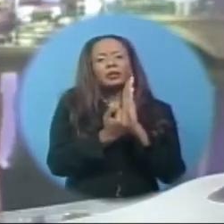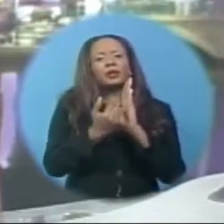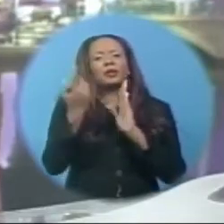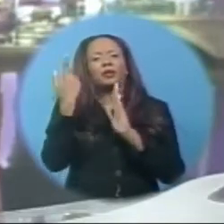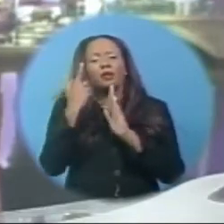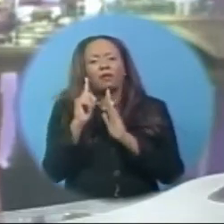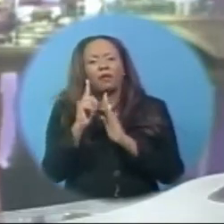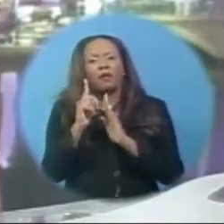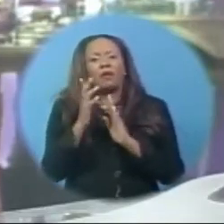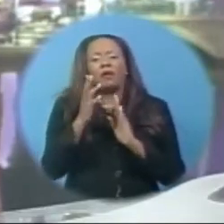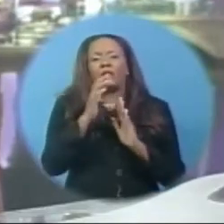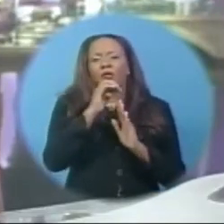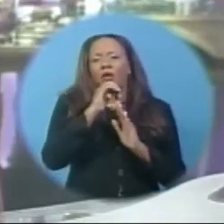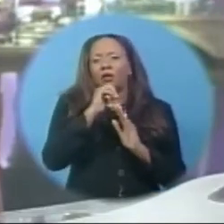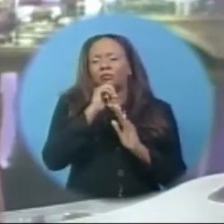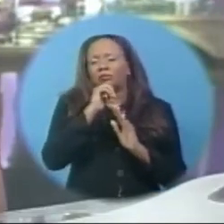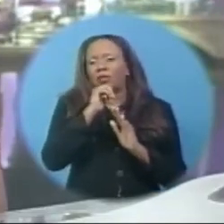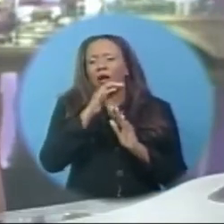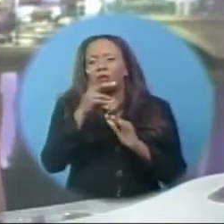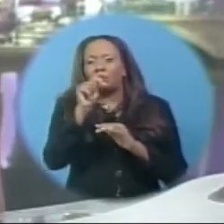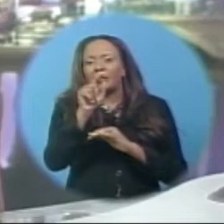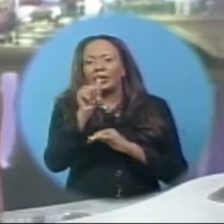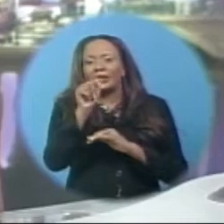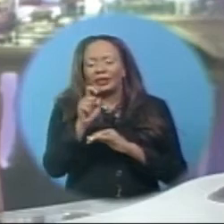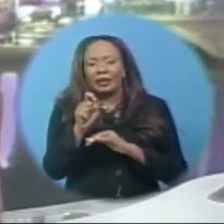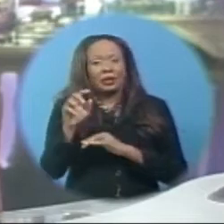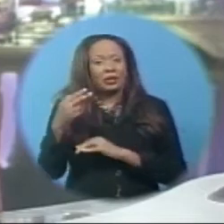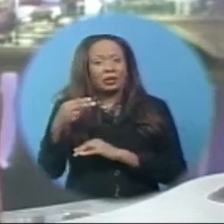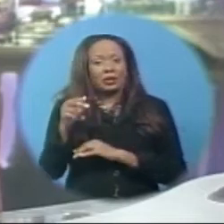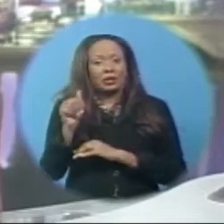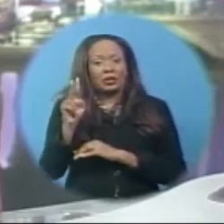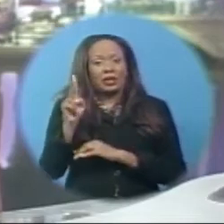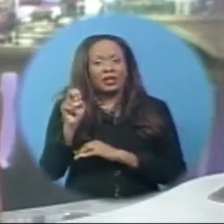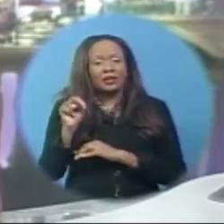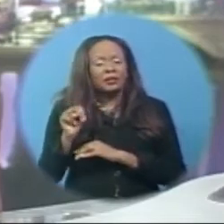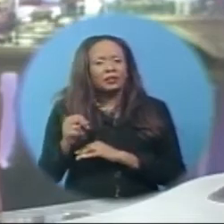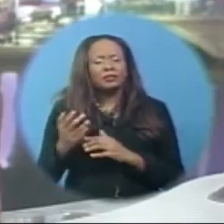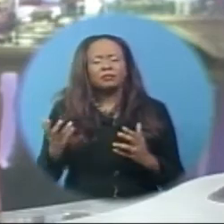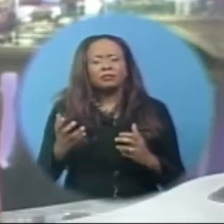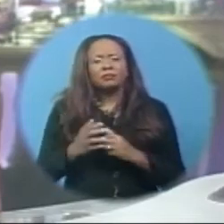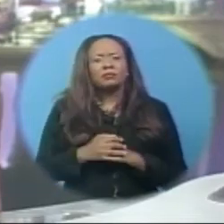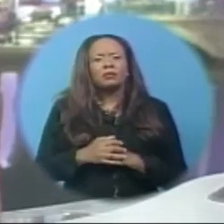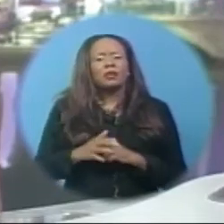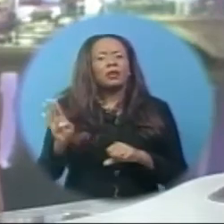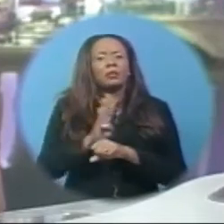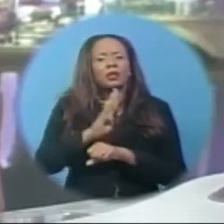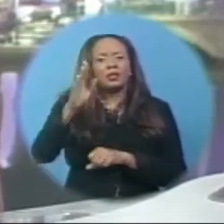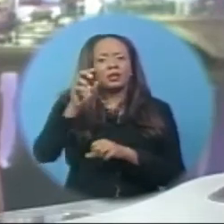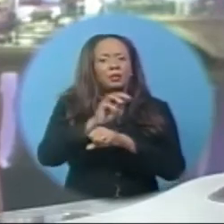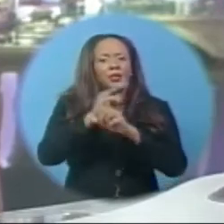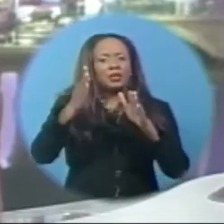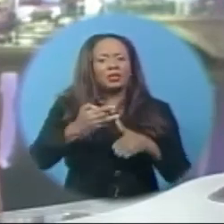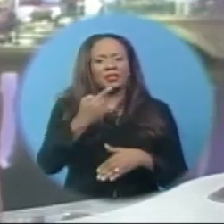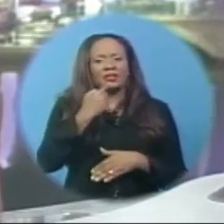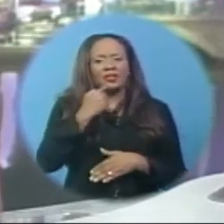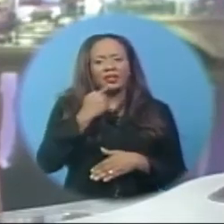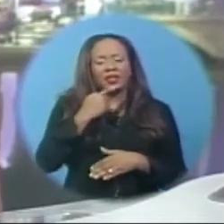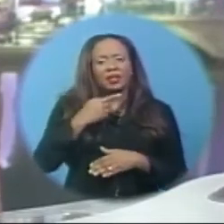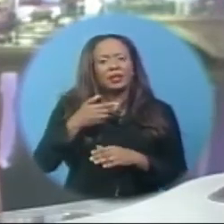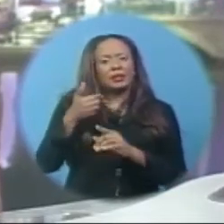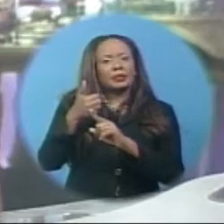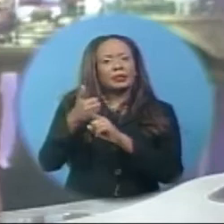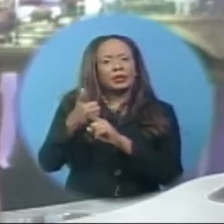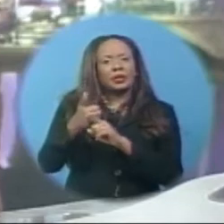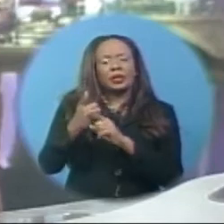the move as unfortunate and unfair, International Business Minister Donville Innes says prior to the list, his ministry had been in